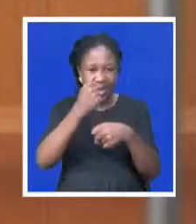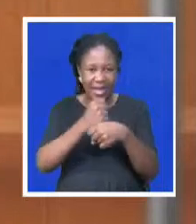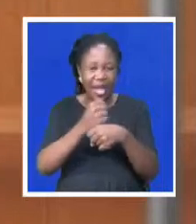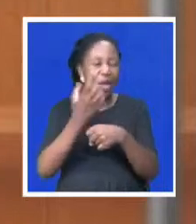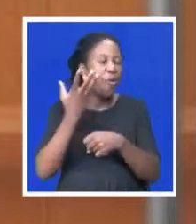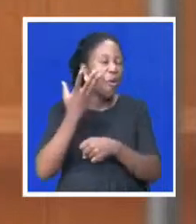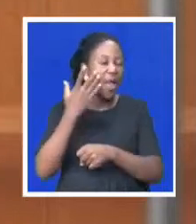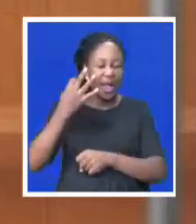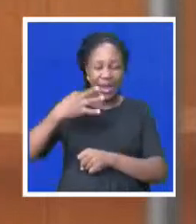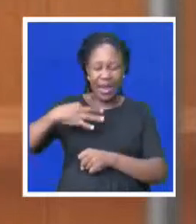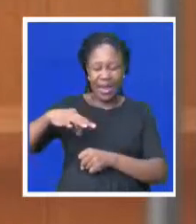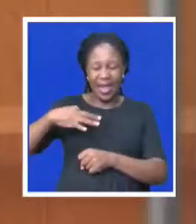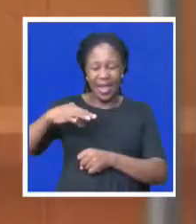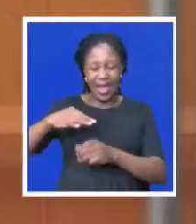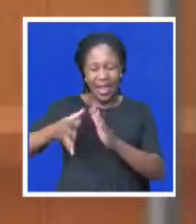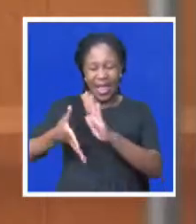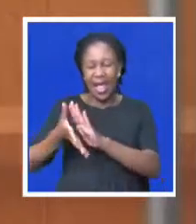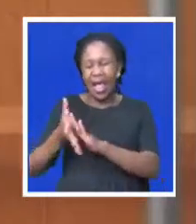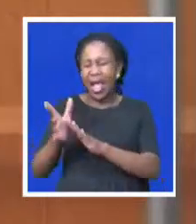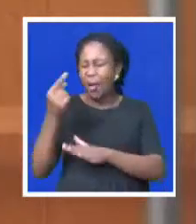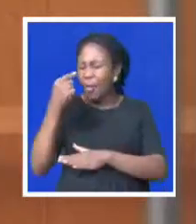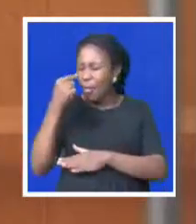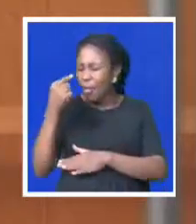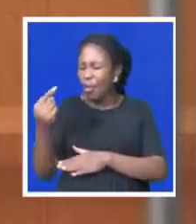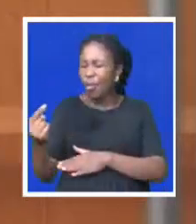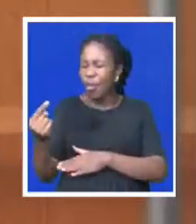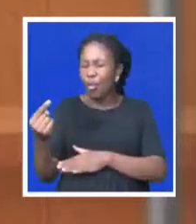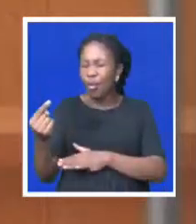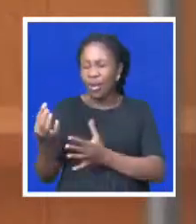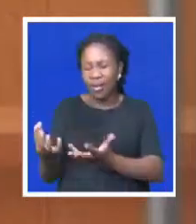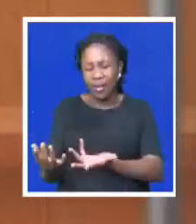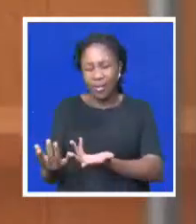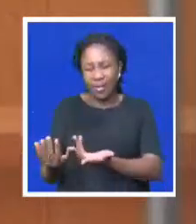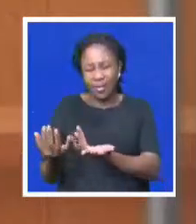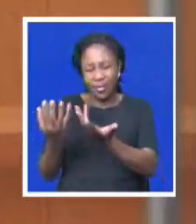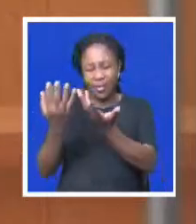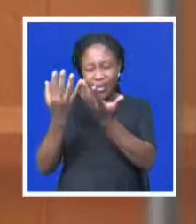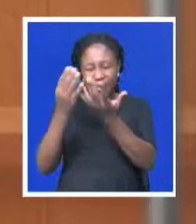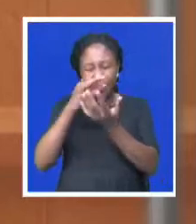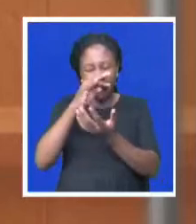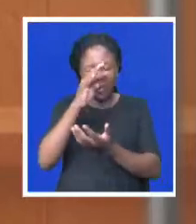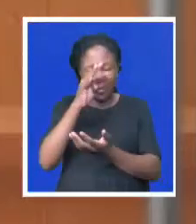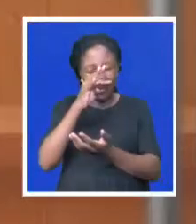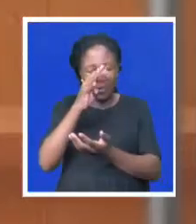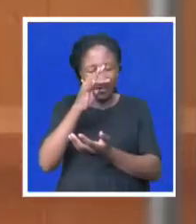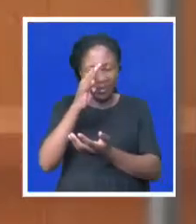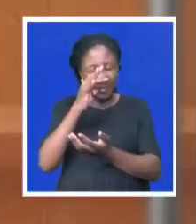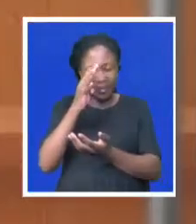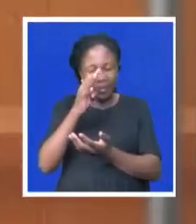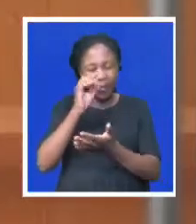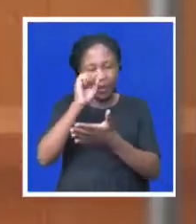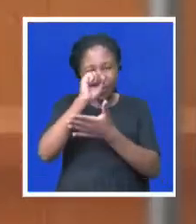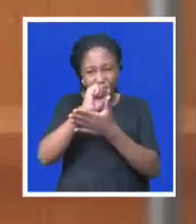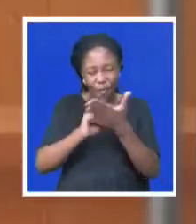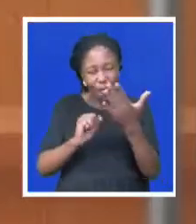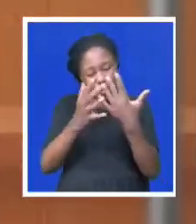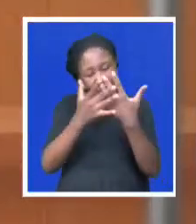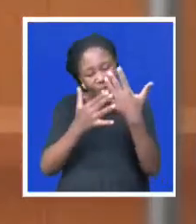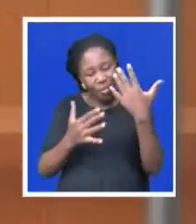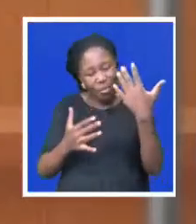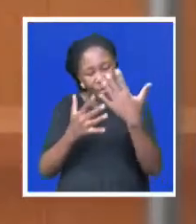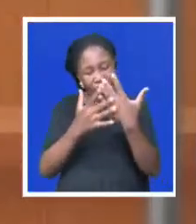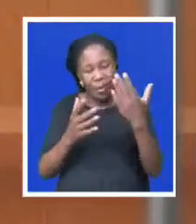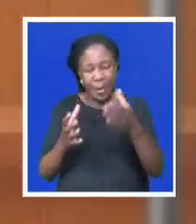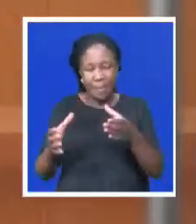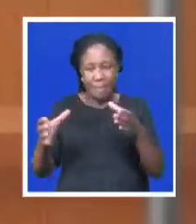were growing along the path because of the leaks of the water from the cracked clay pot. So dear